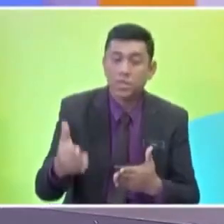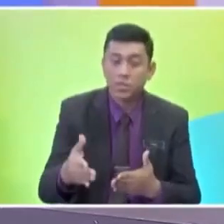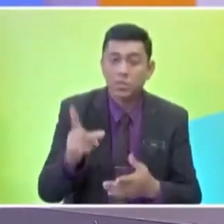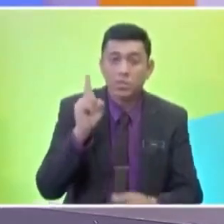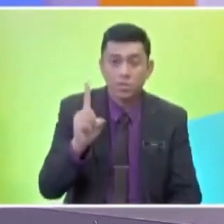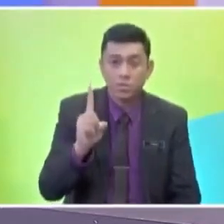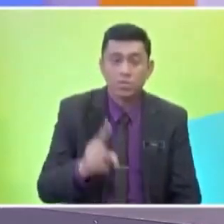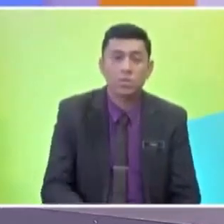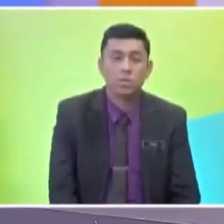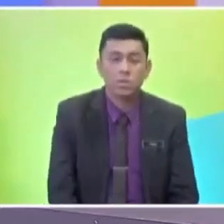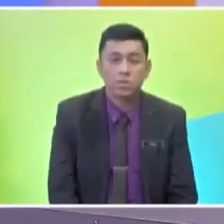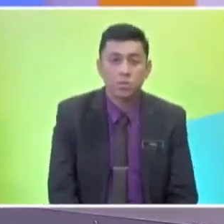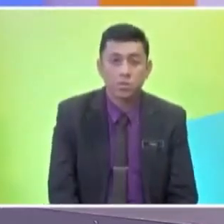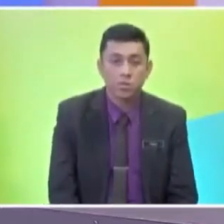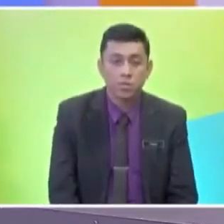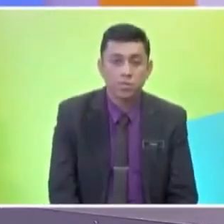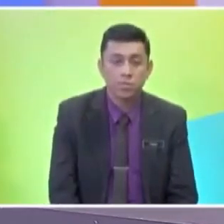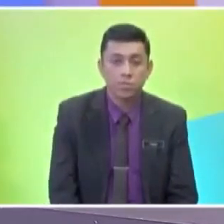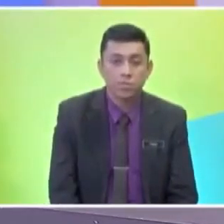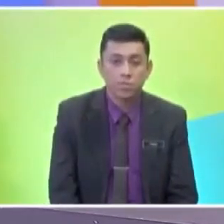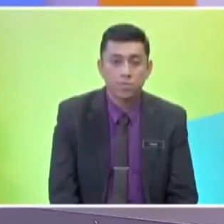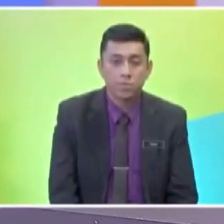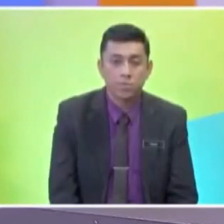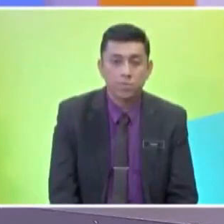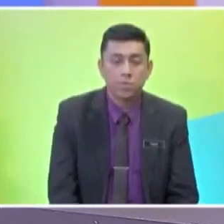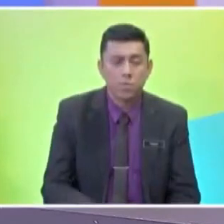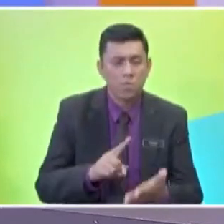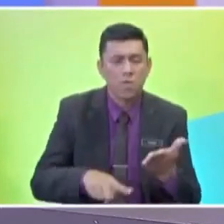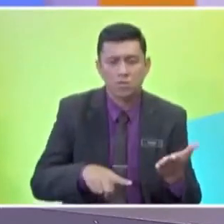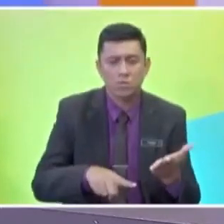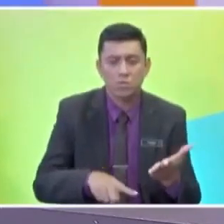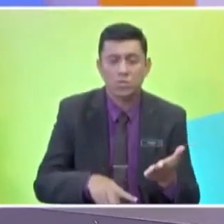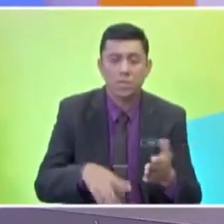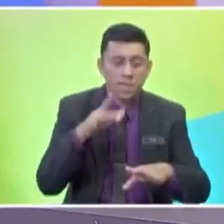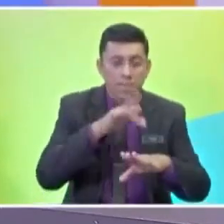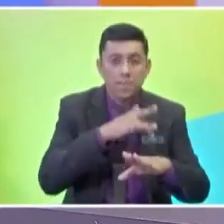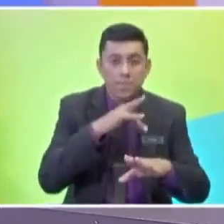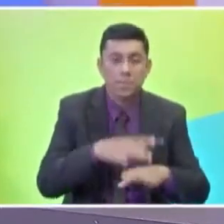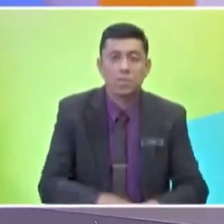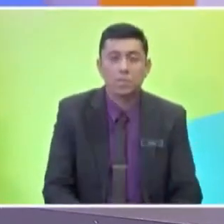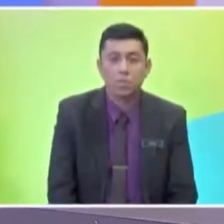same as the goat, cow also have what we call this one. So we call this one as